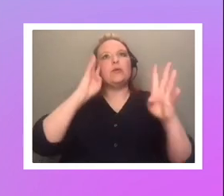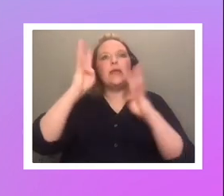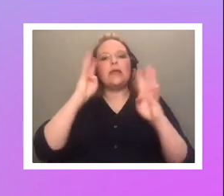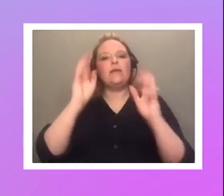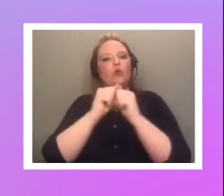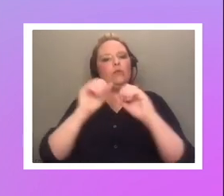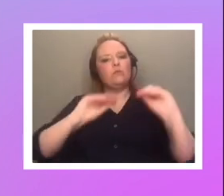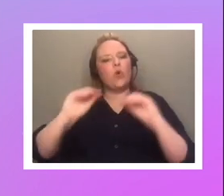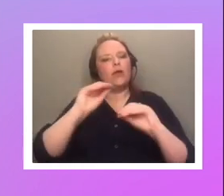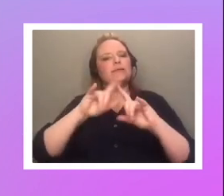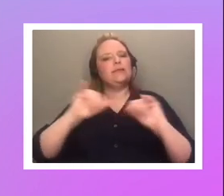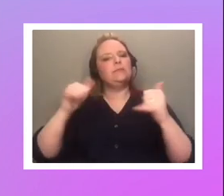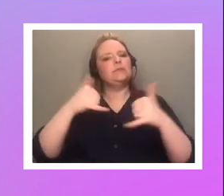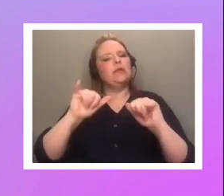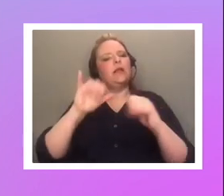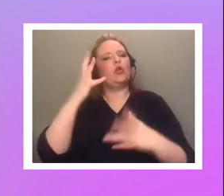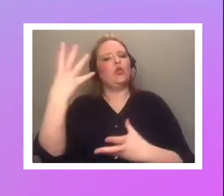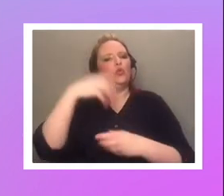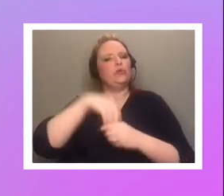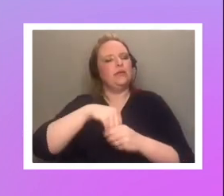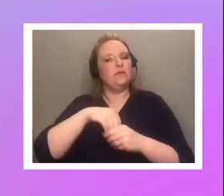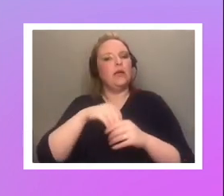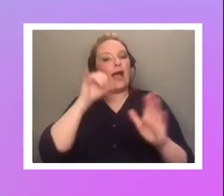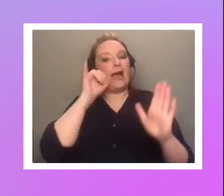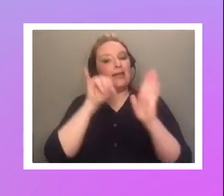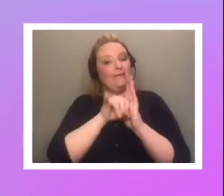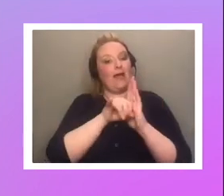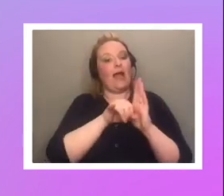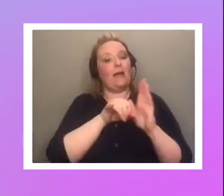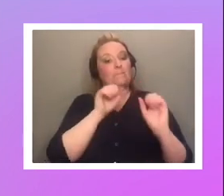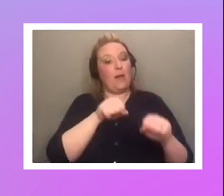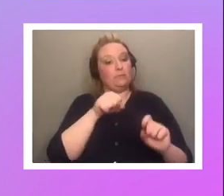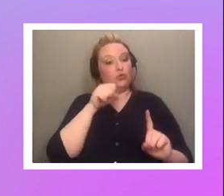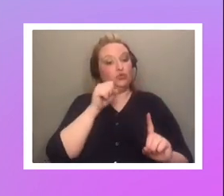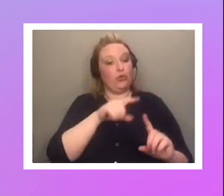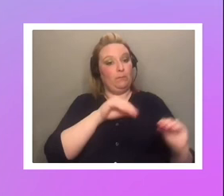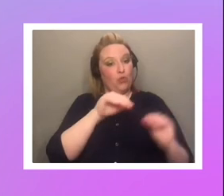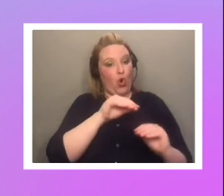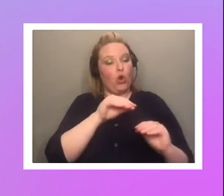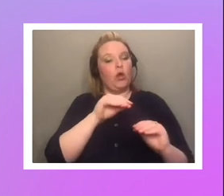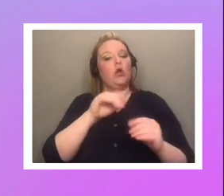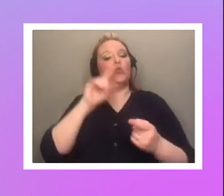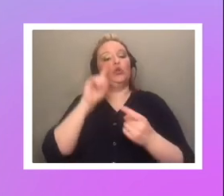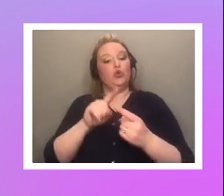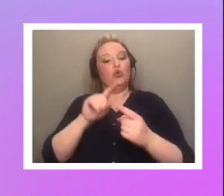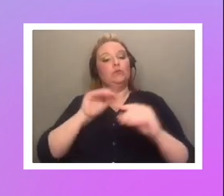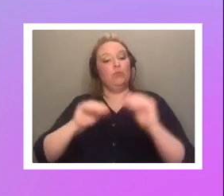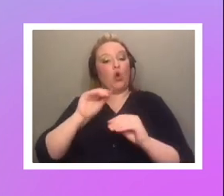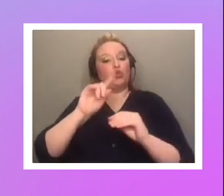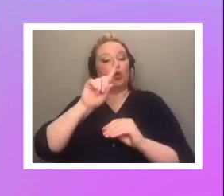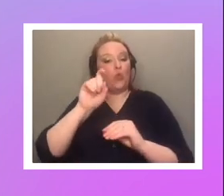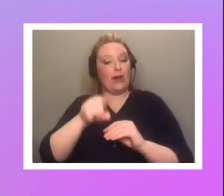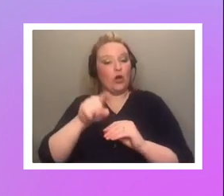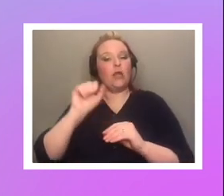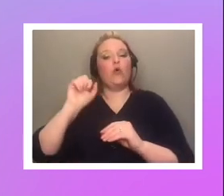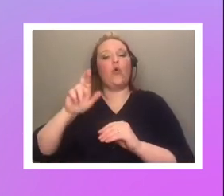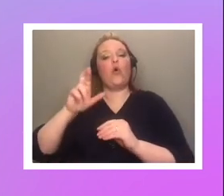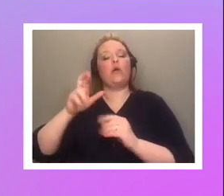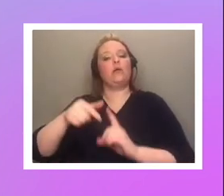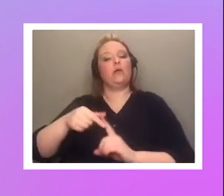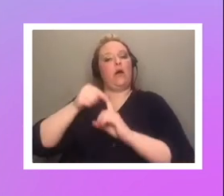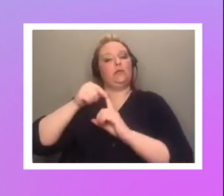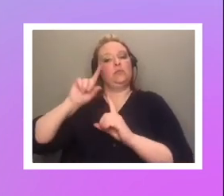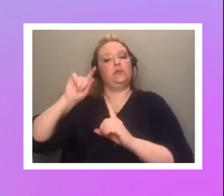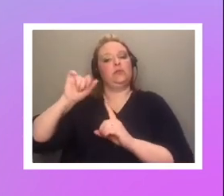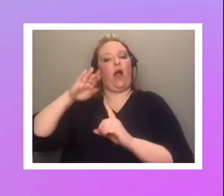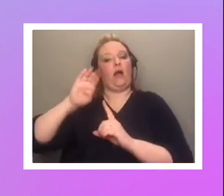being inclusive. You know, by identifying potentially triggering motion and mitigating them with reduced motion queries or even a custom toggle, you can expand